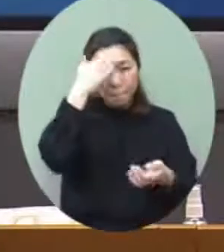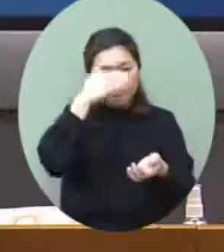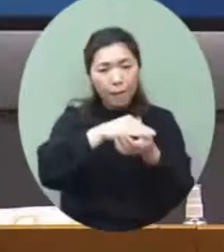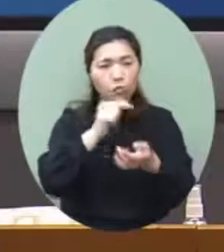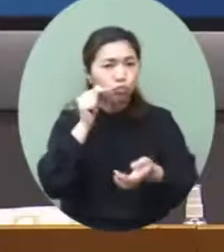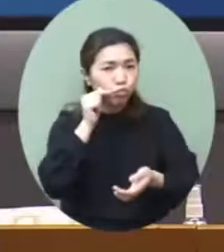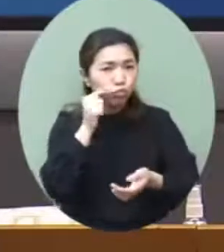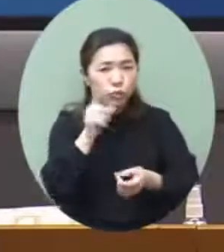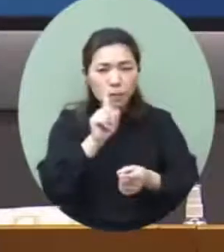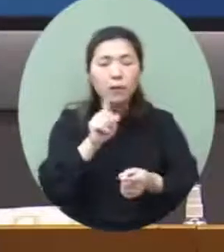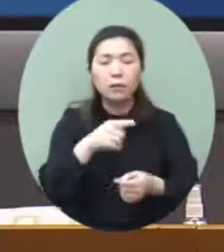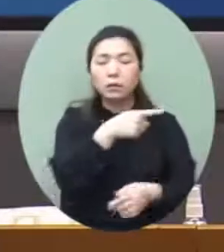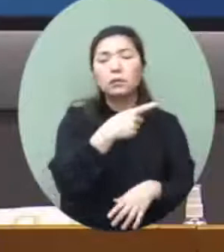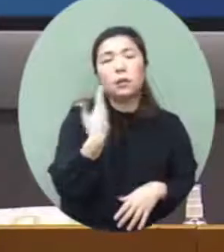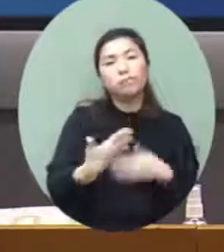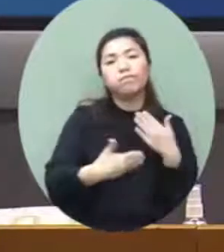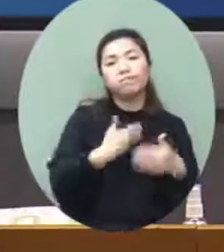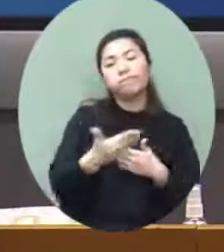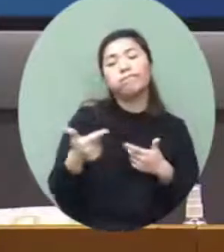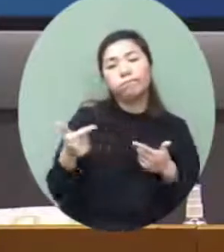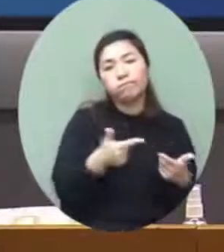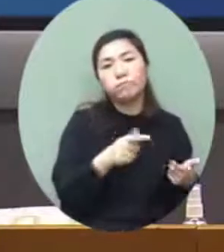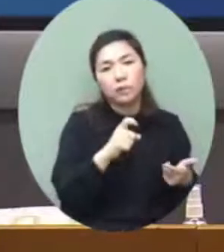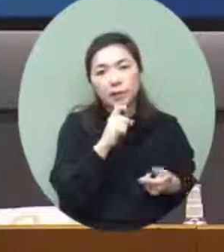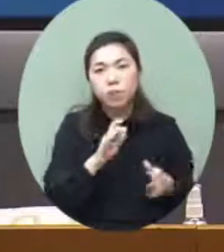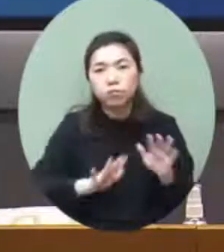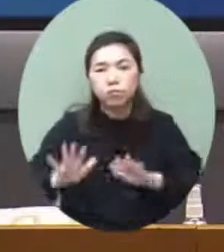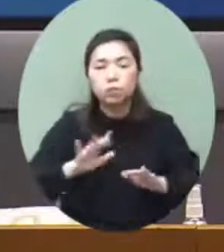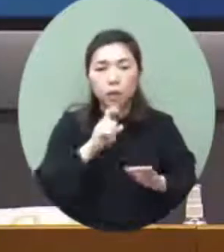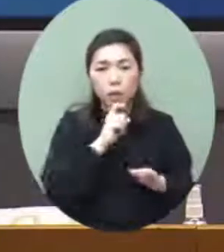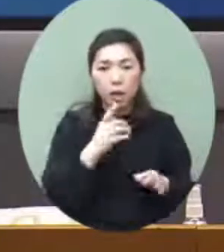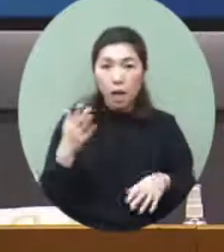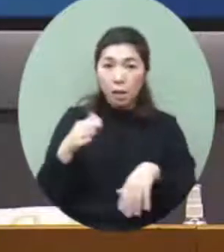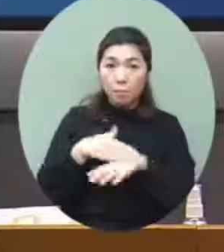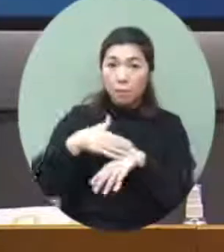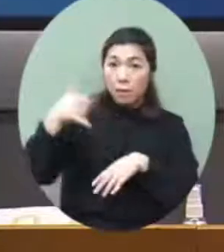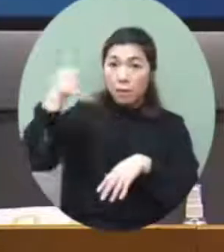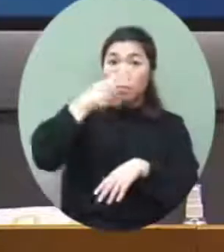and also the clinical conditions.